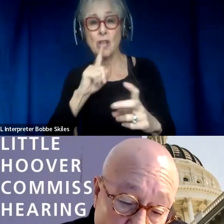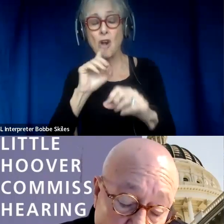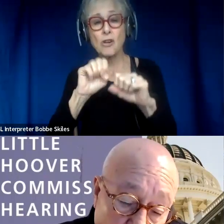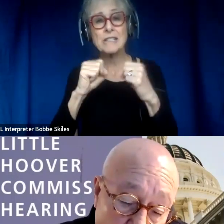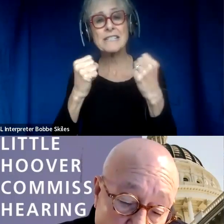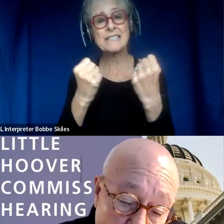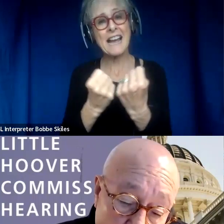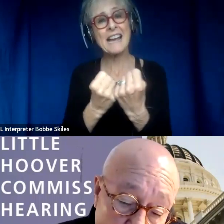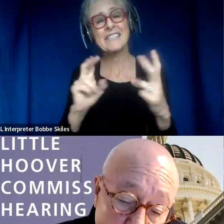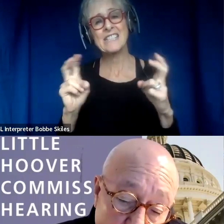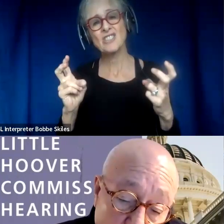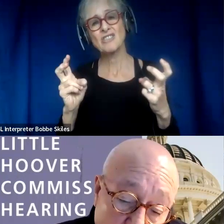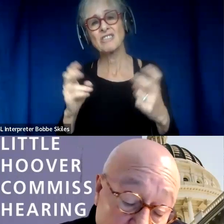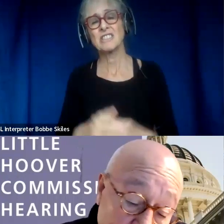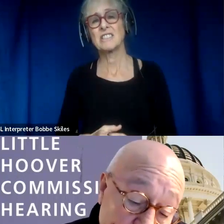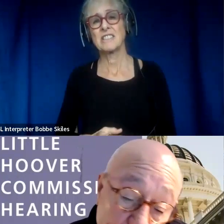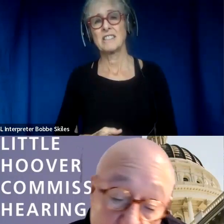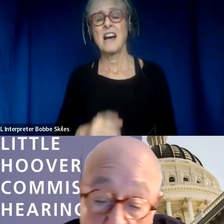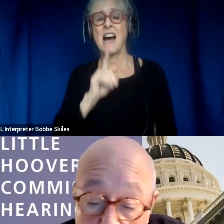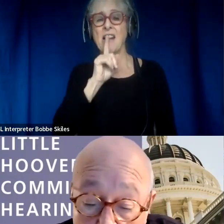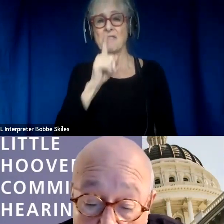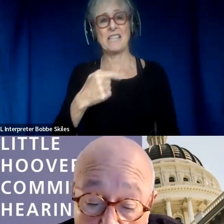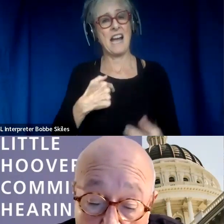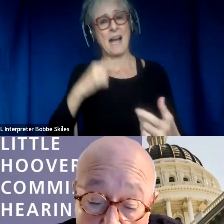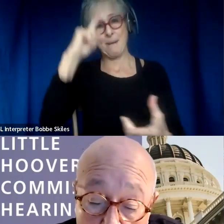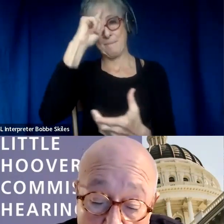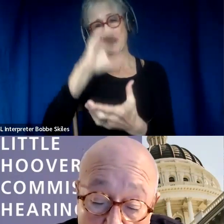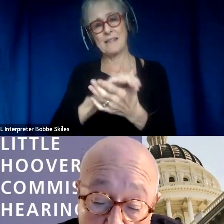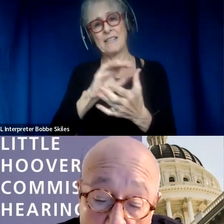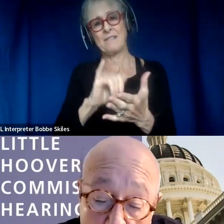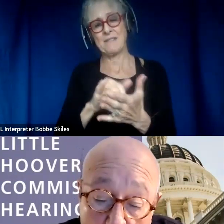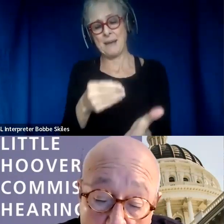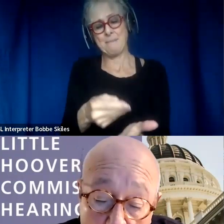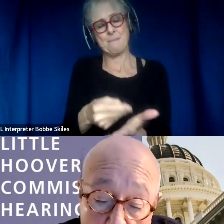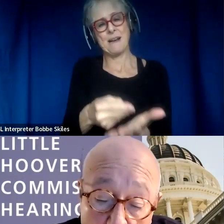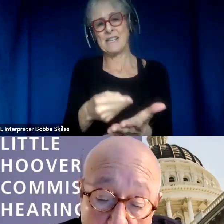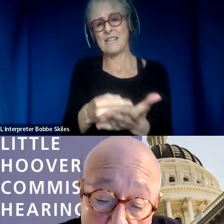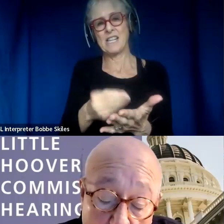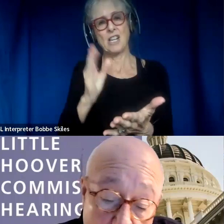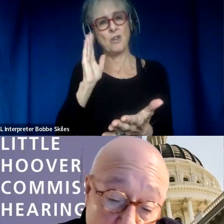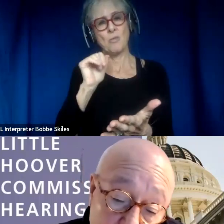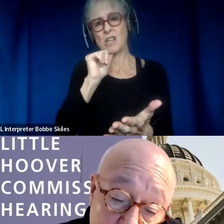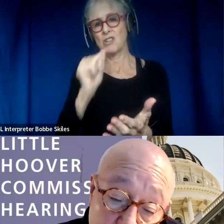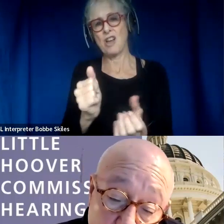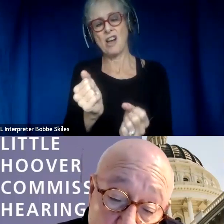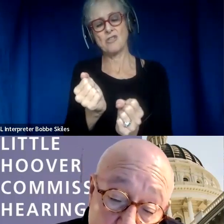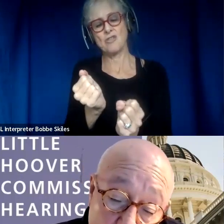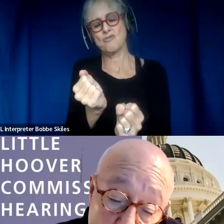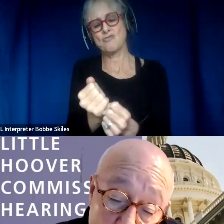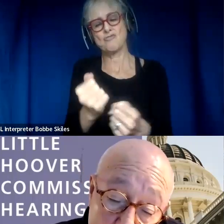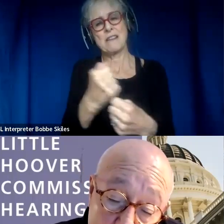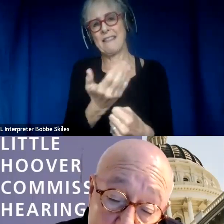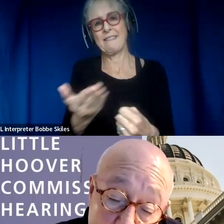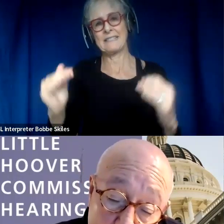issues. And I really believe that money will not create equity.